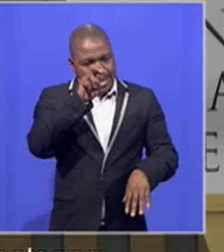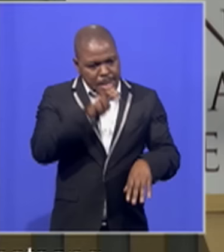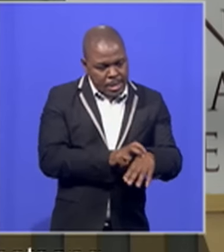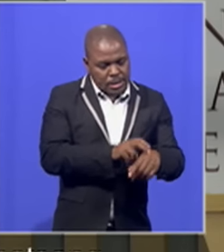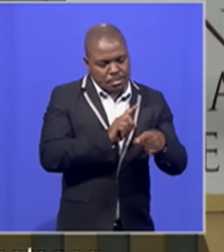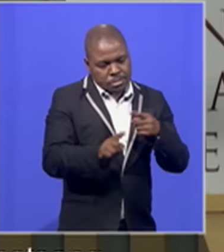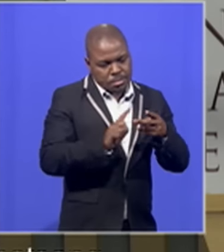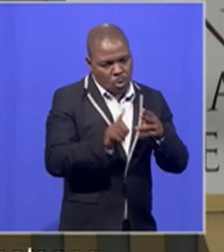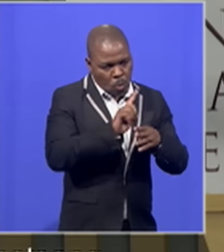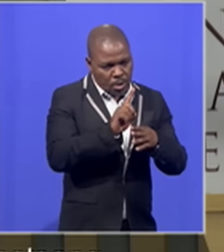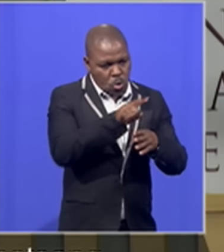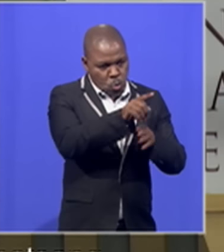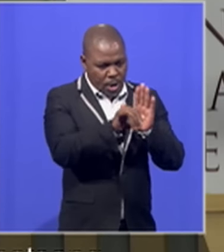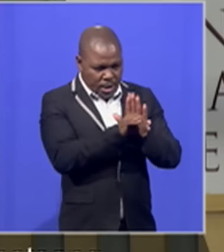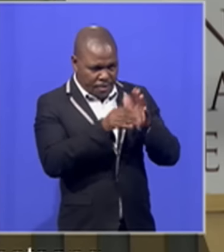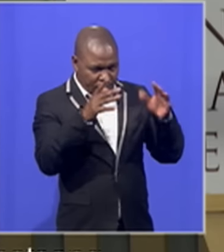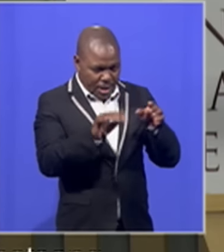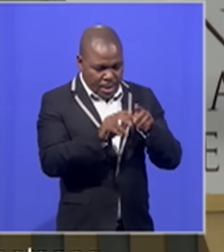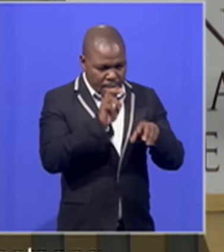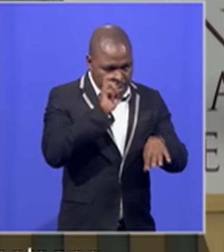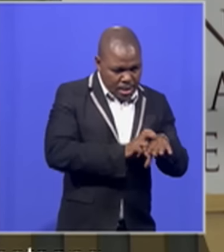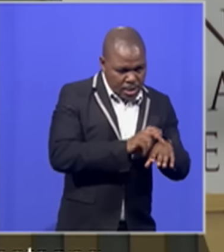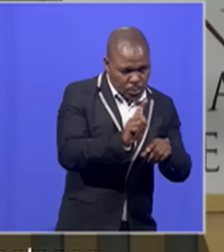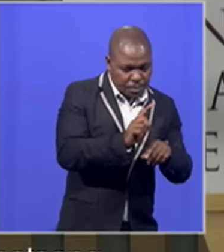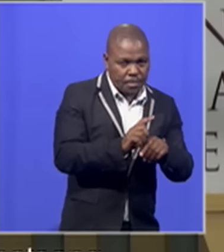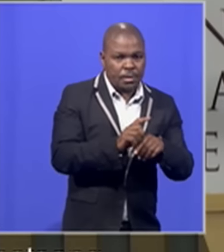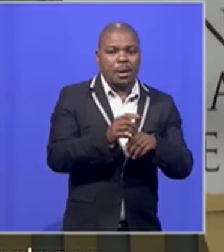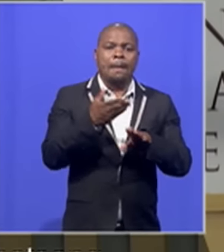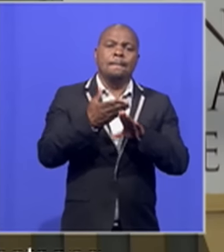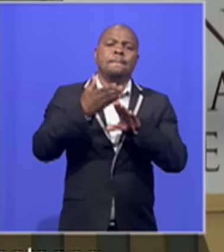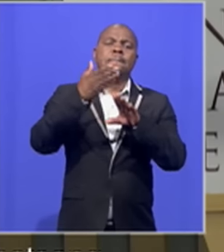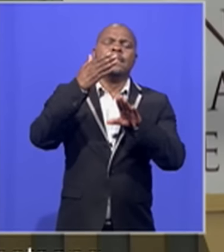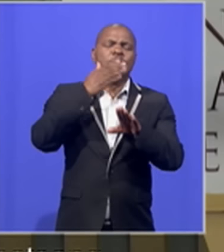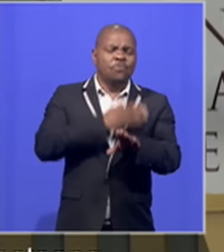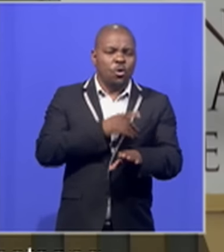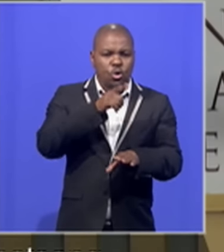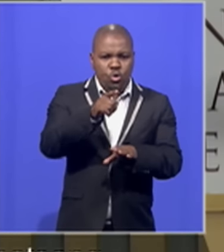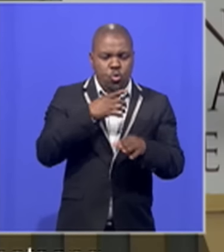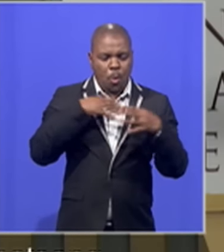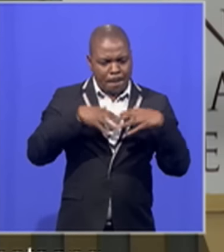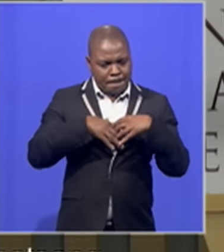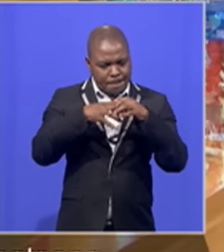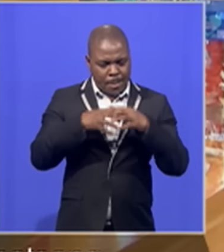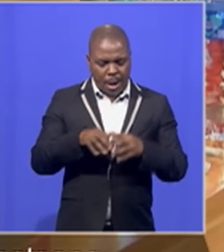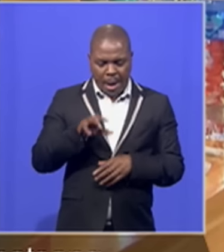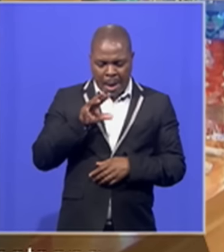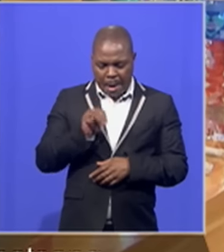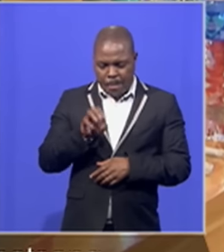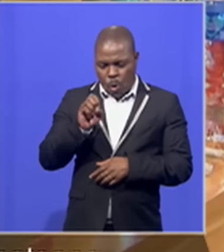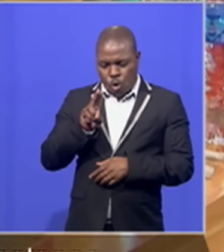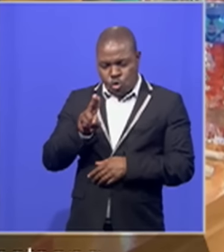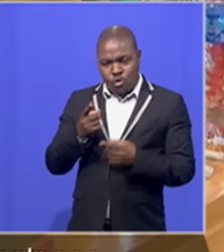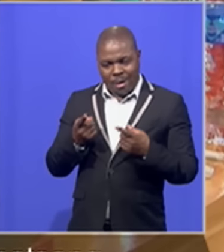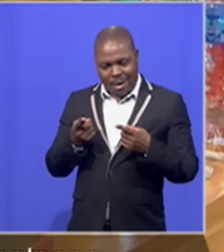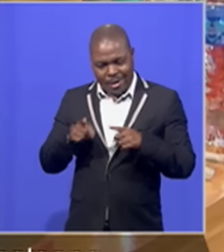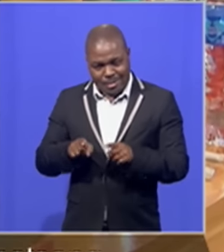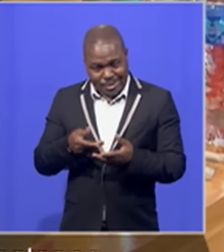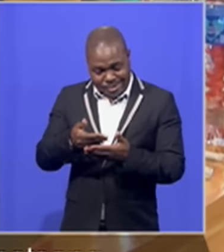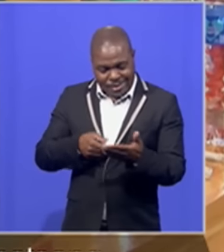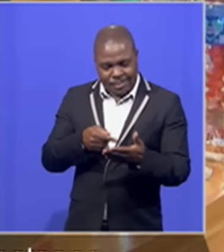that has been identified. Before you even get to the point of crafting a memorandum of agreement or a memorandum of